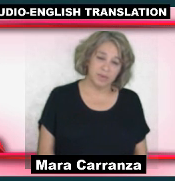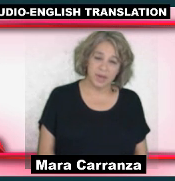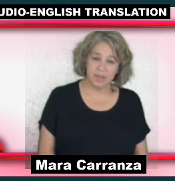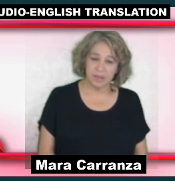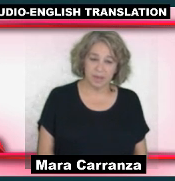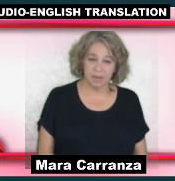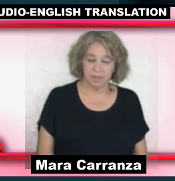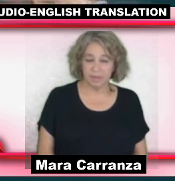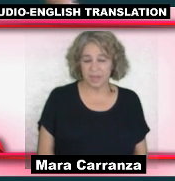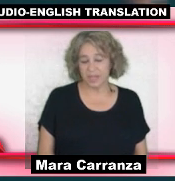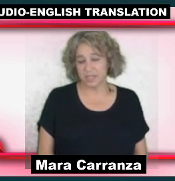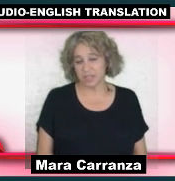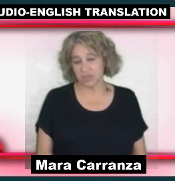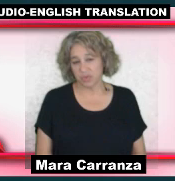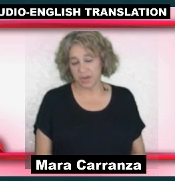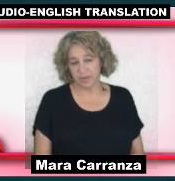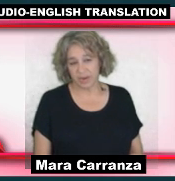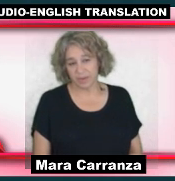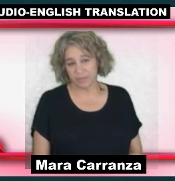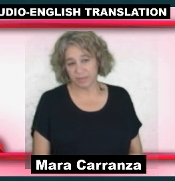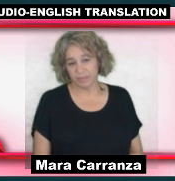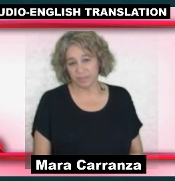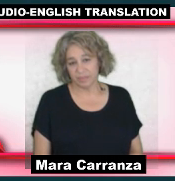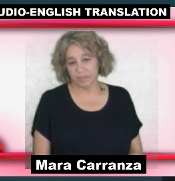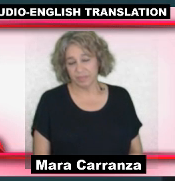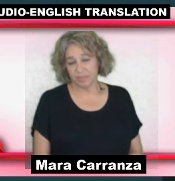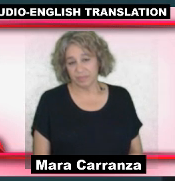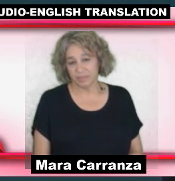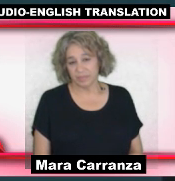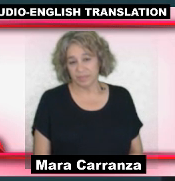do anything that is extraordinary.